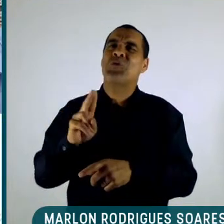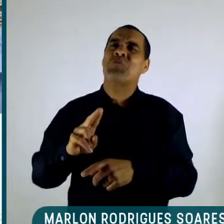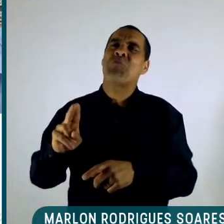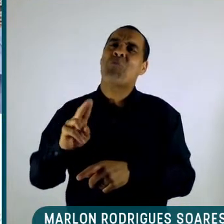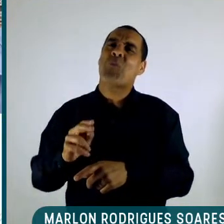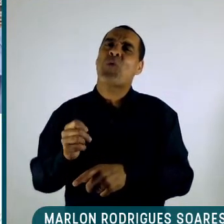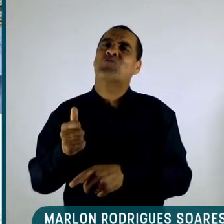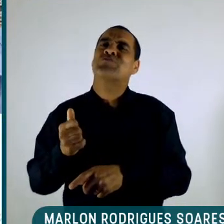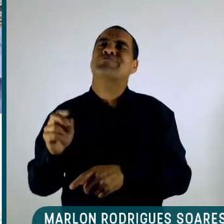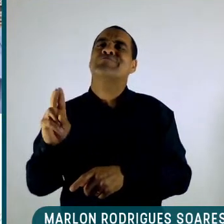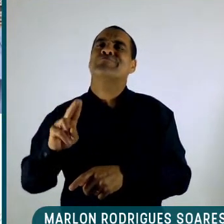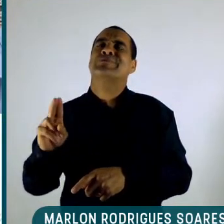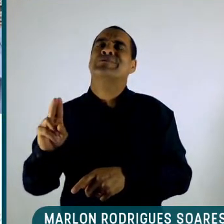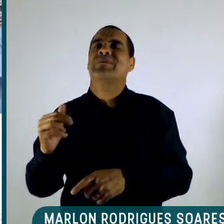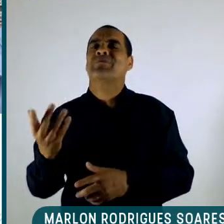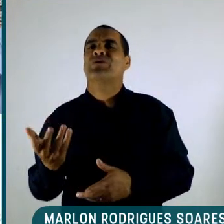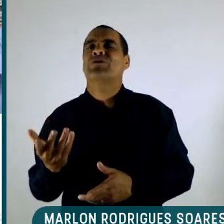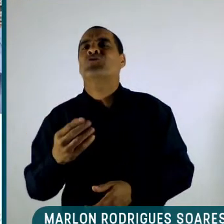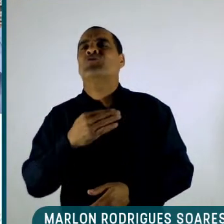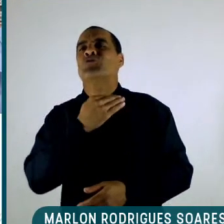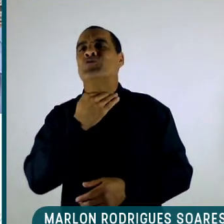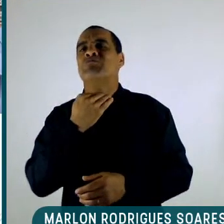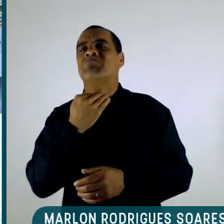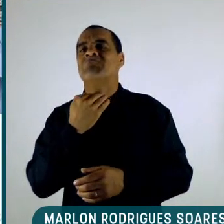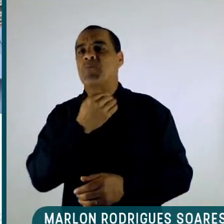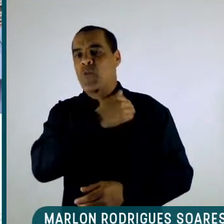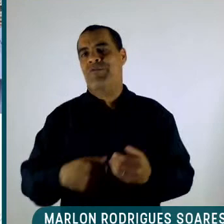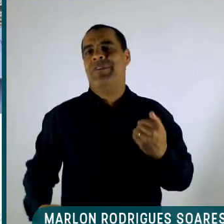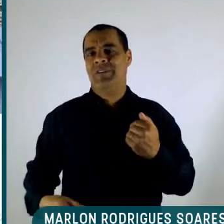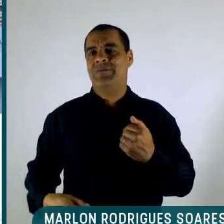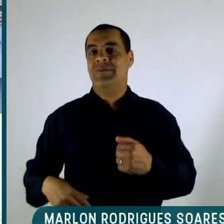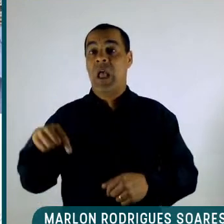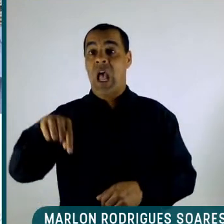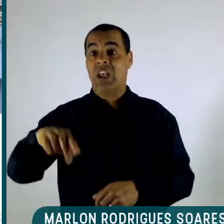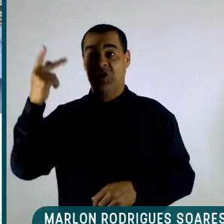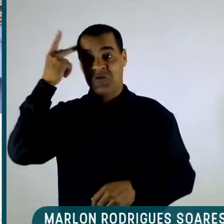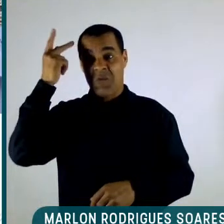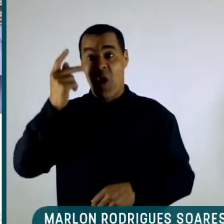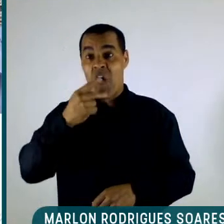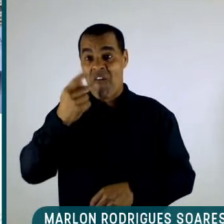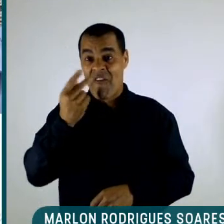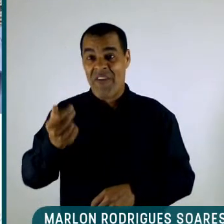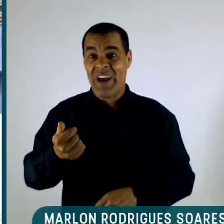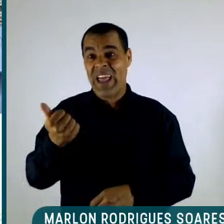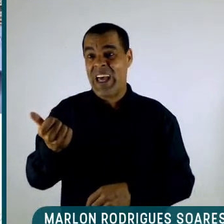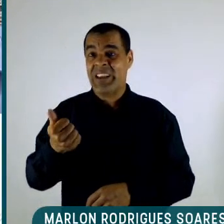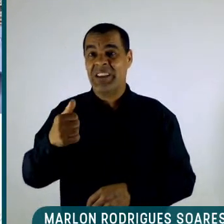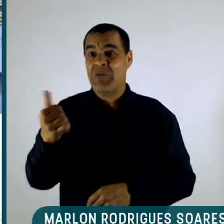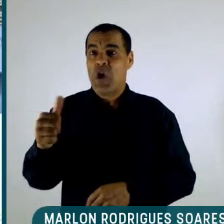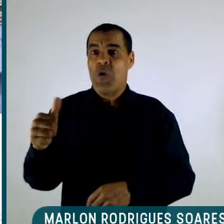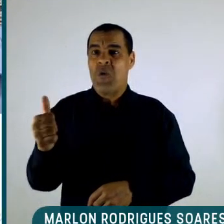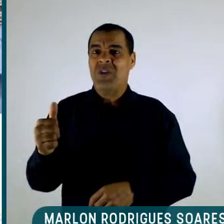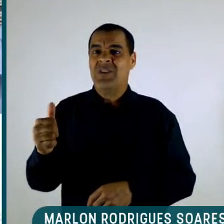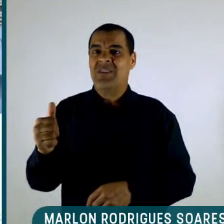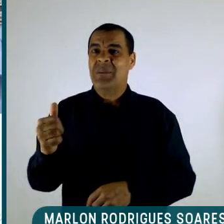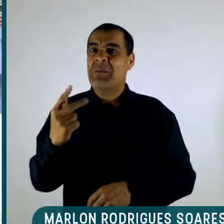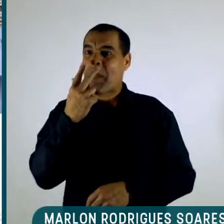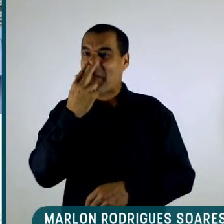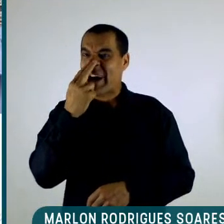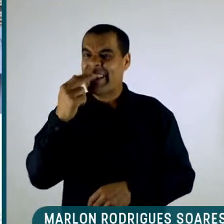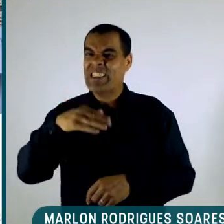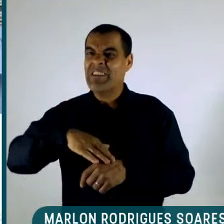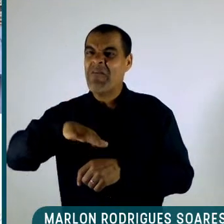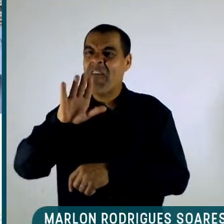little used. Here in São Paulo, they said 11,000 people would die. It will be much more. I guess up to yesterday